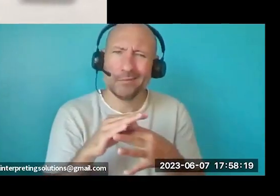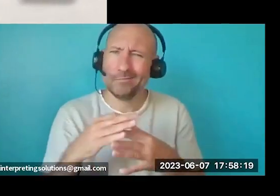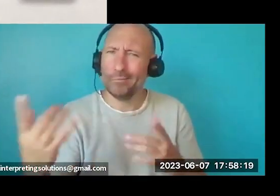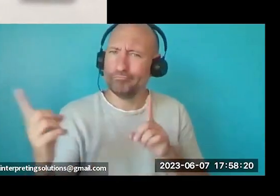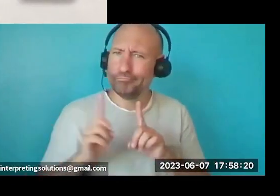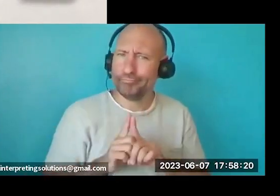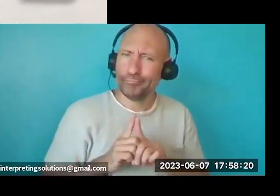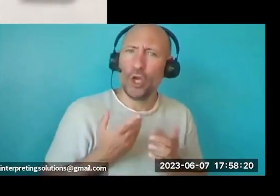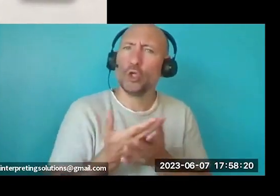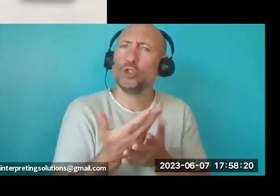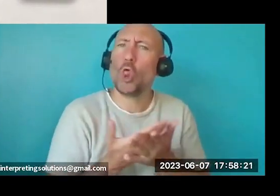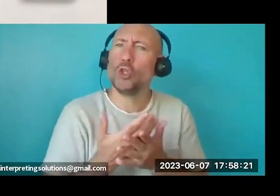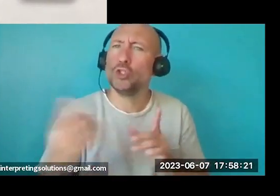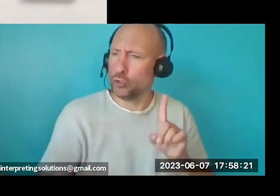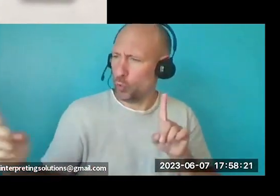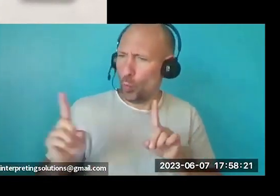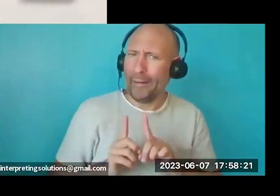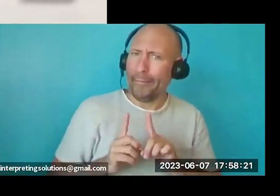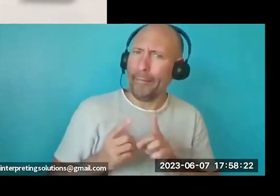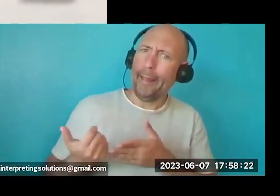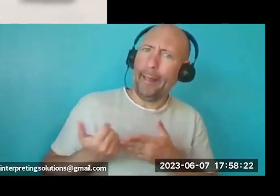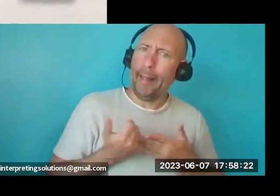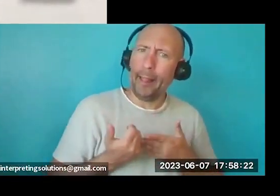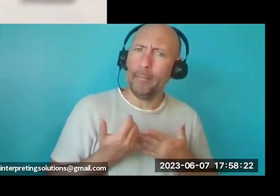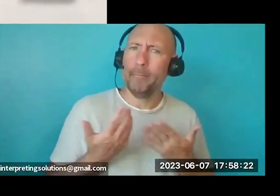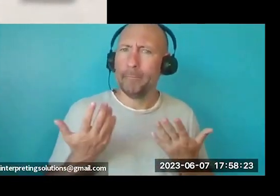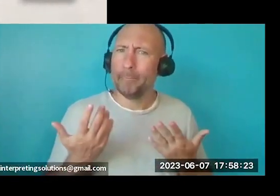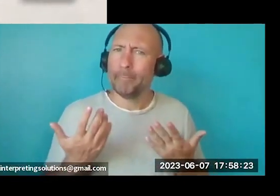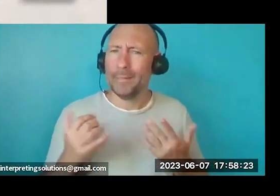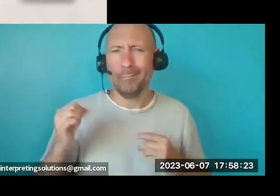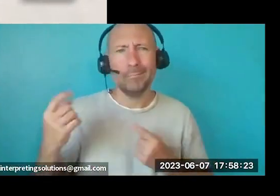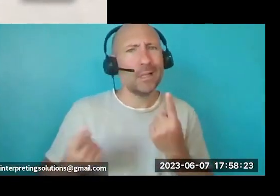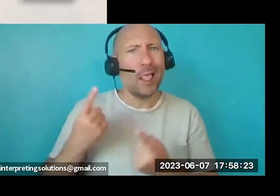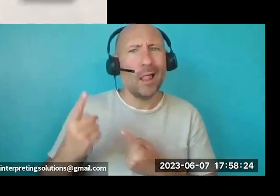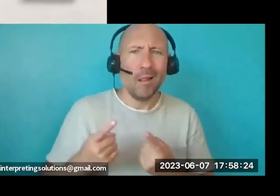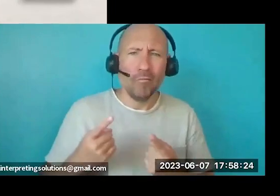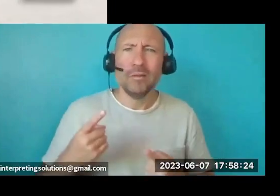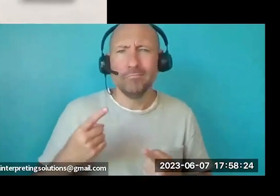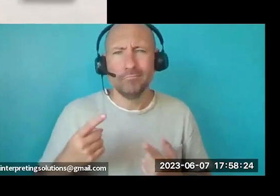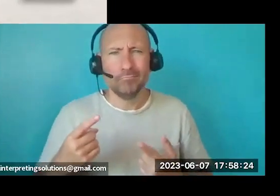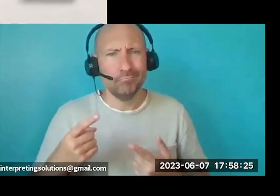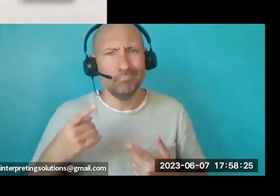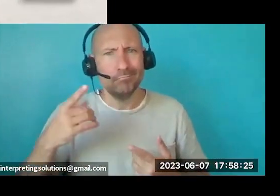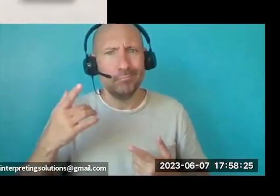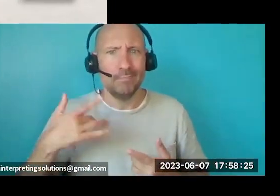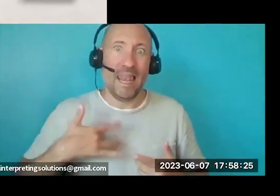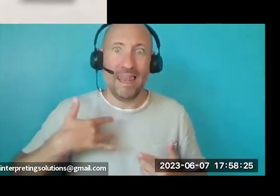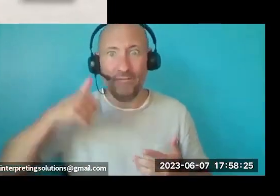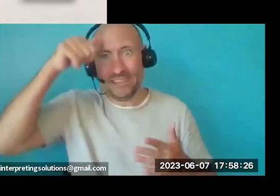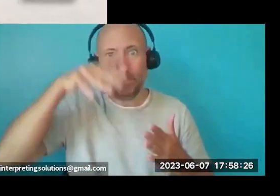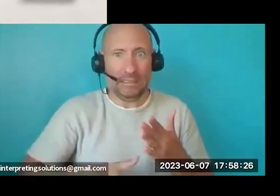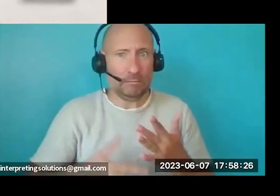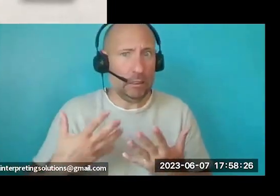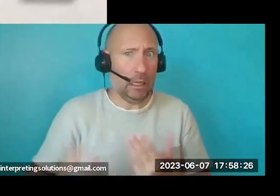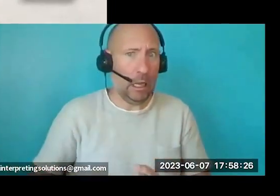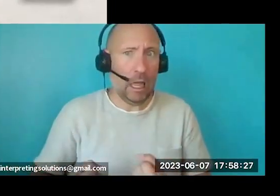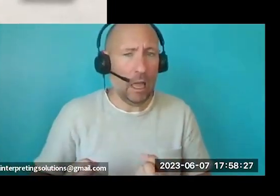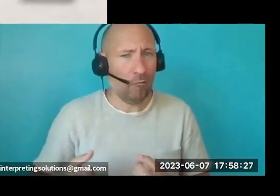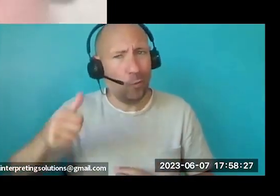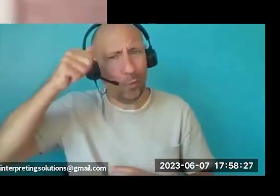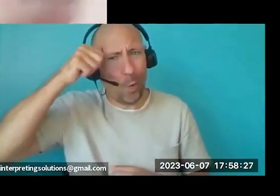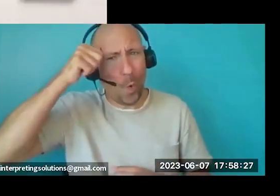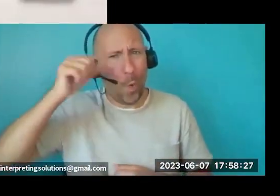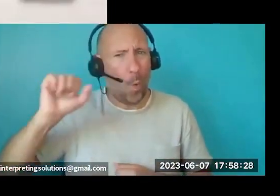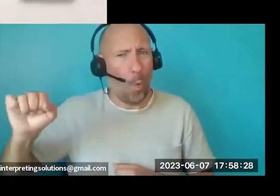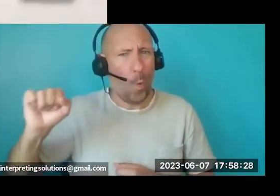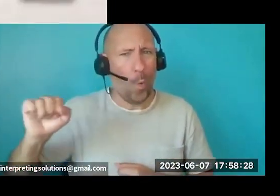in who have a varying amount of lived experience. So they can sort of,